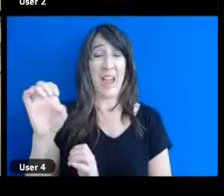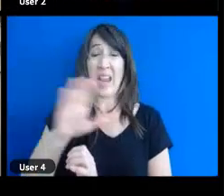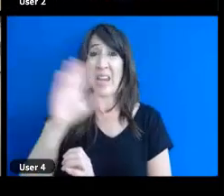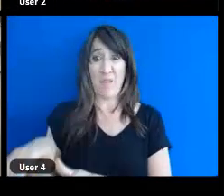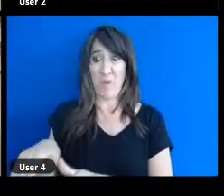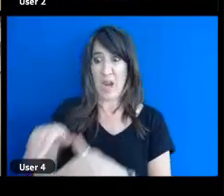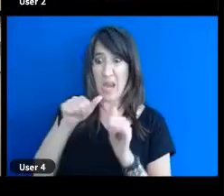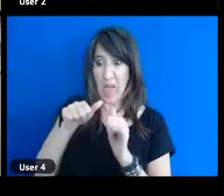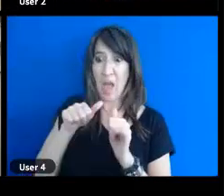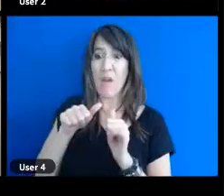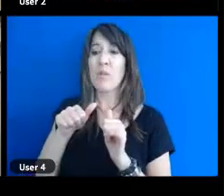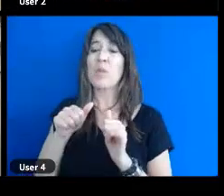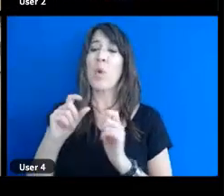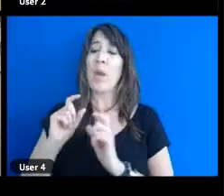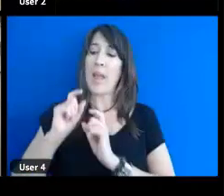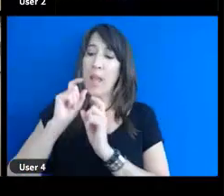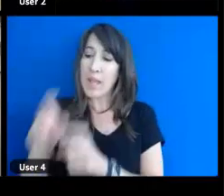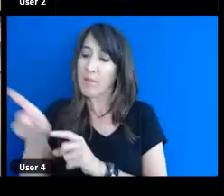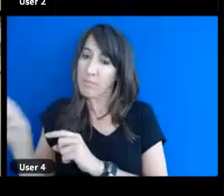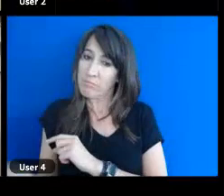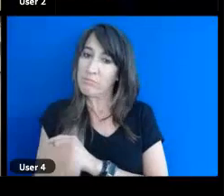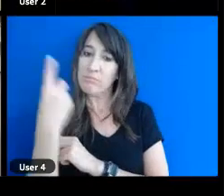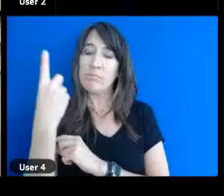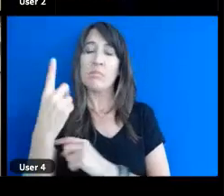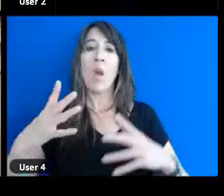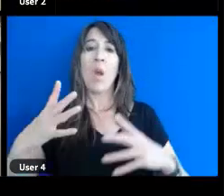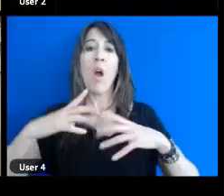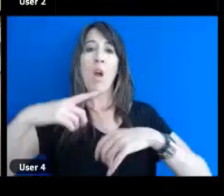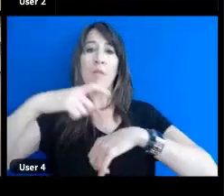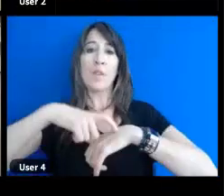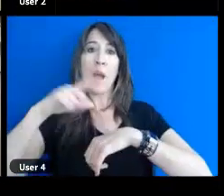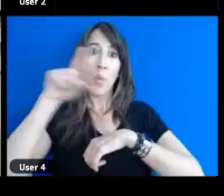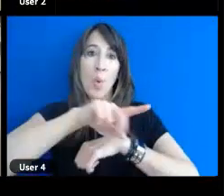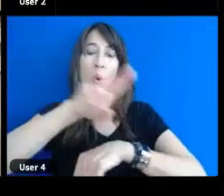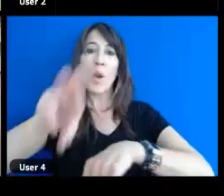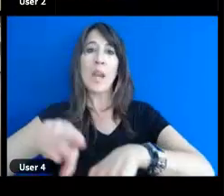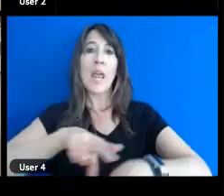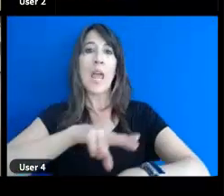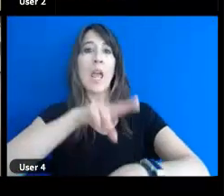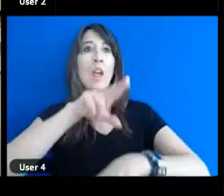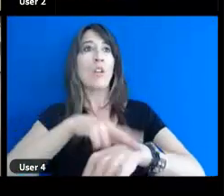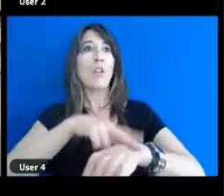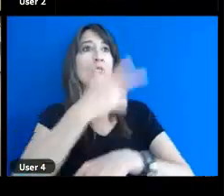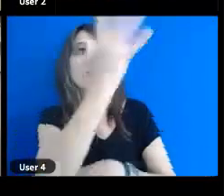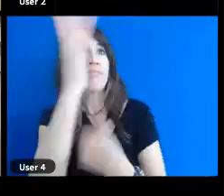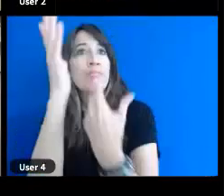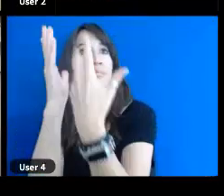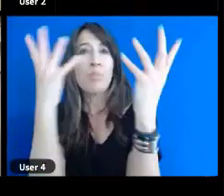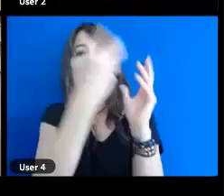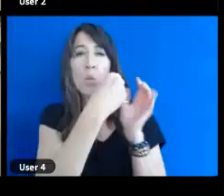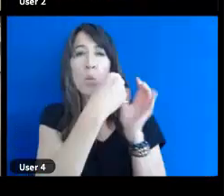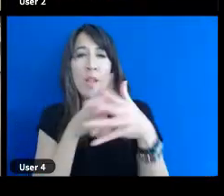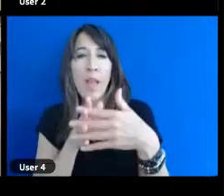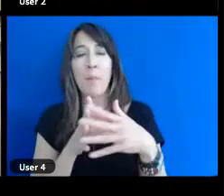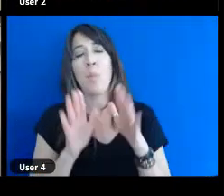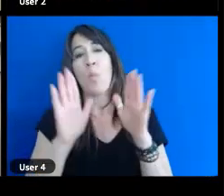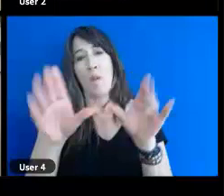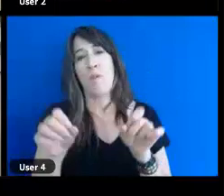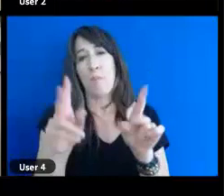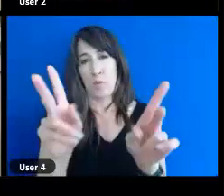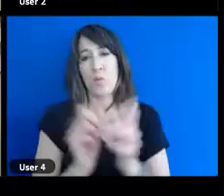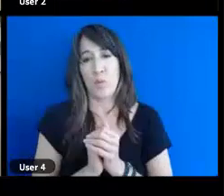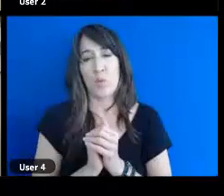gotten out of the downtown east side. And so for them to be able to go and spend time in nature was a really wonderful benefit